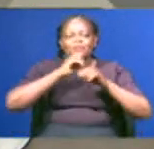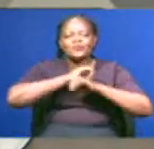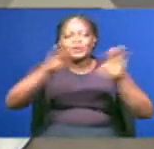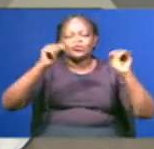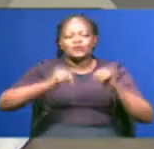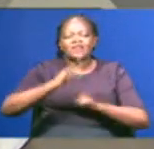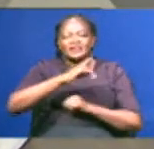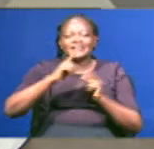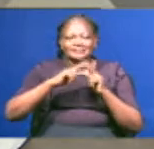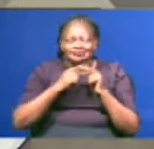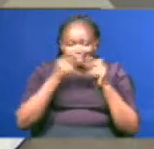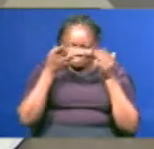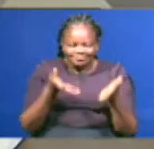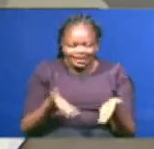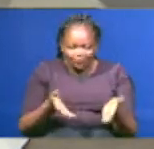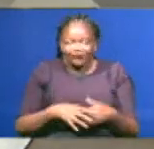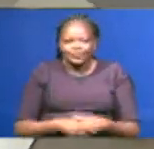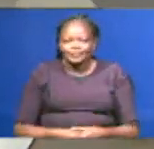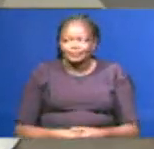it begins right now.